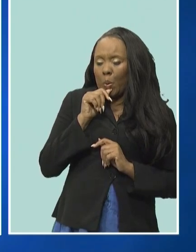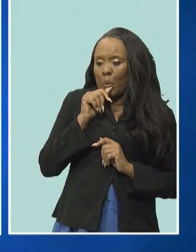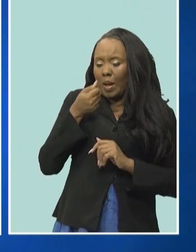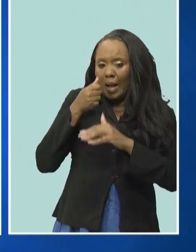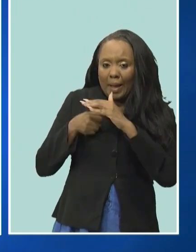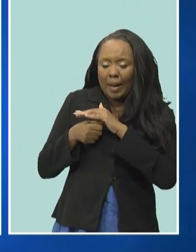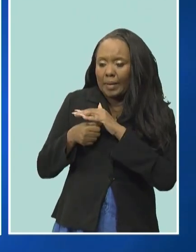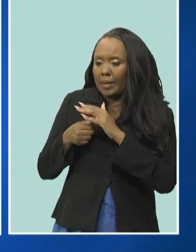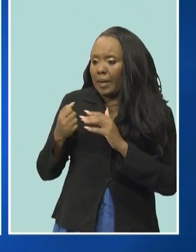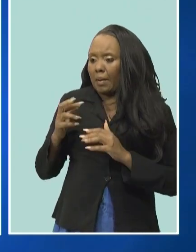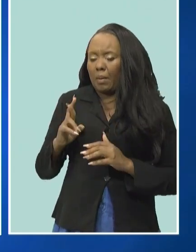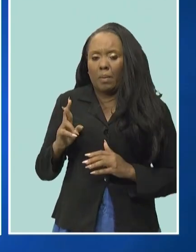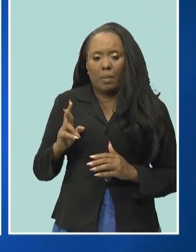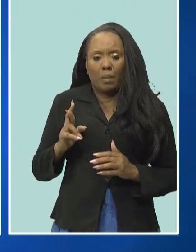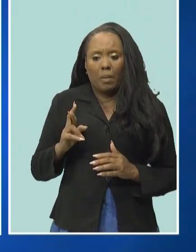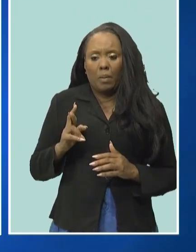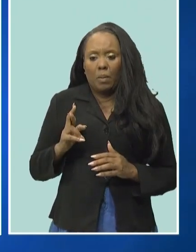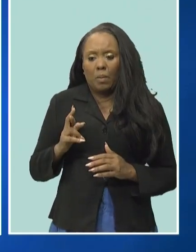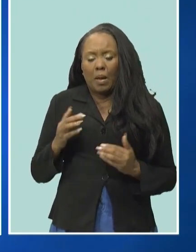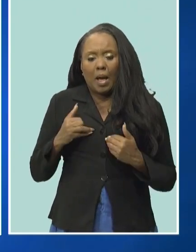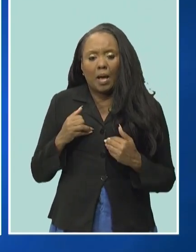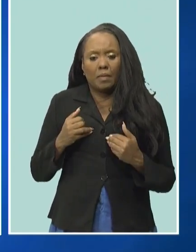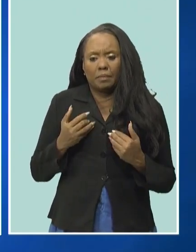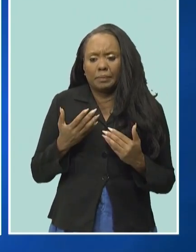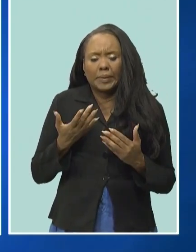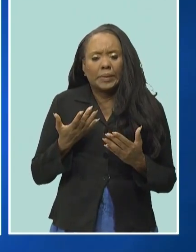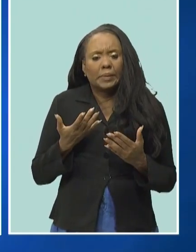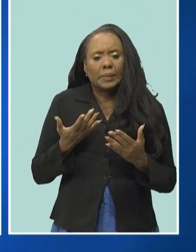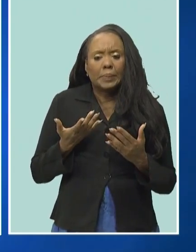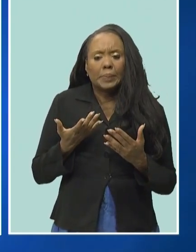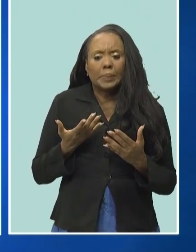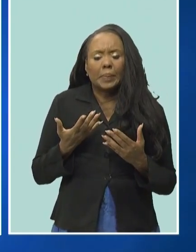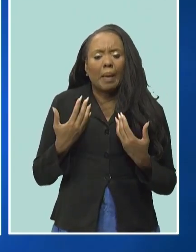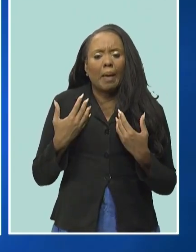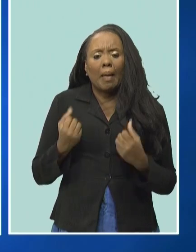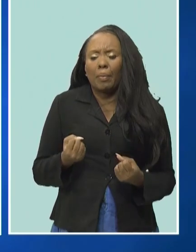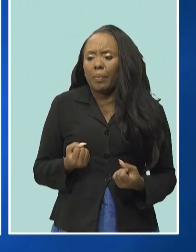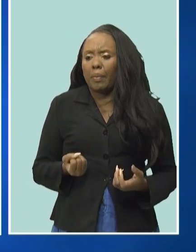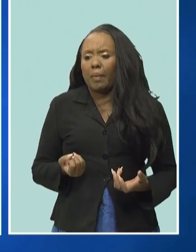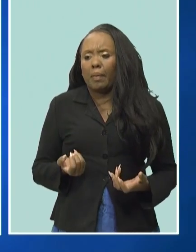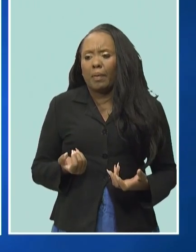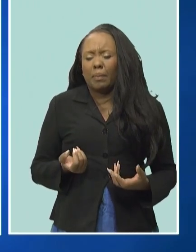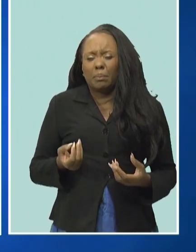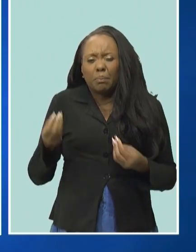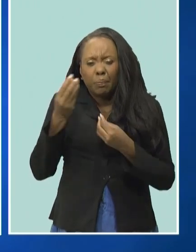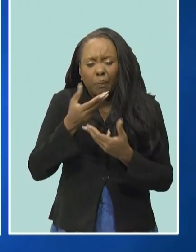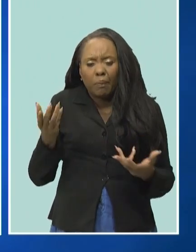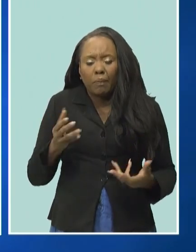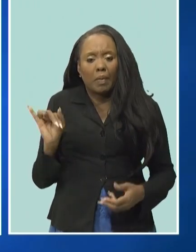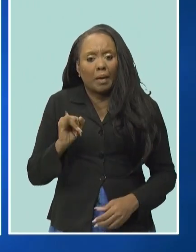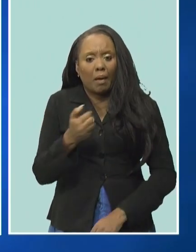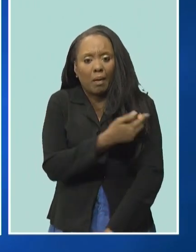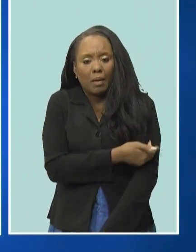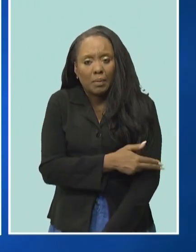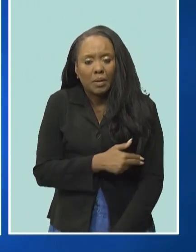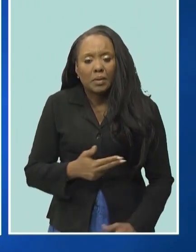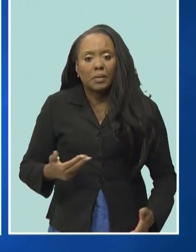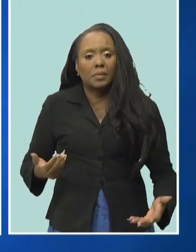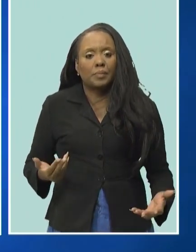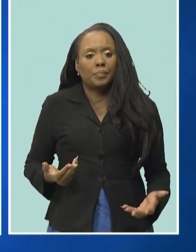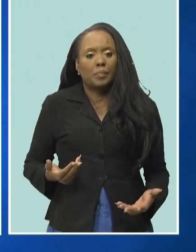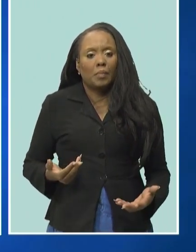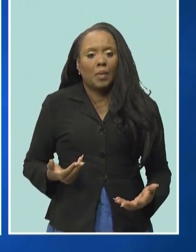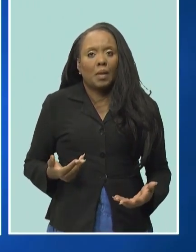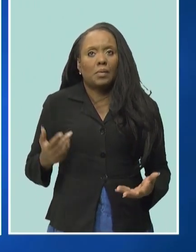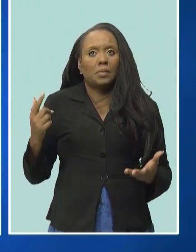where they do a lot of things to try to mess up. And sometimes, like say in the case of a hospital, what they do